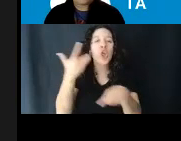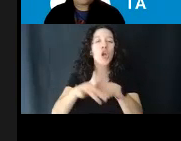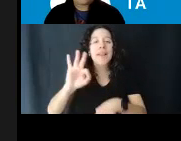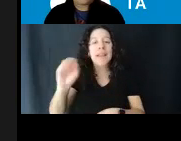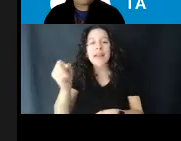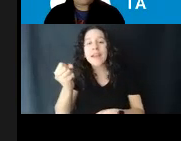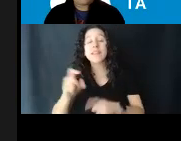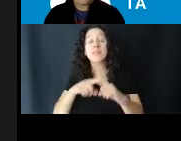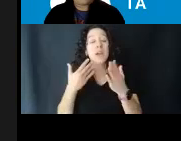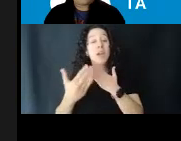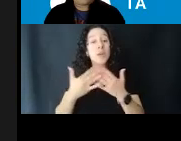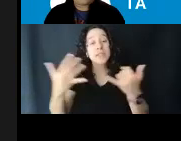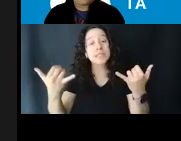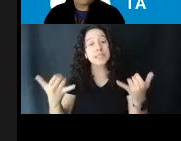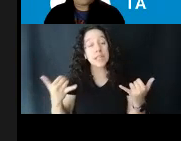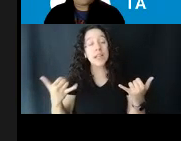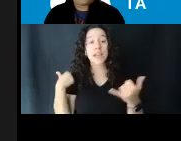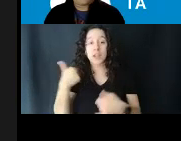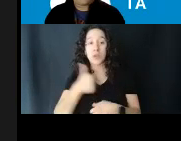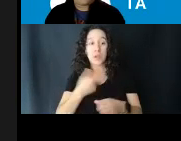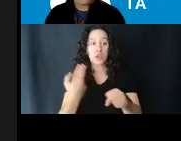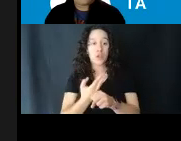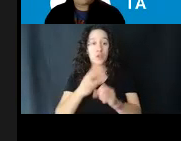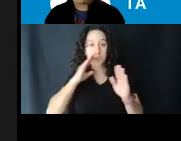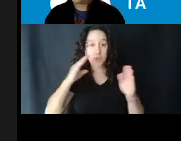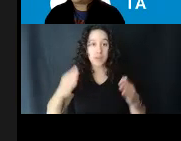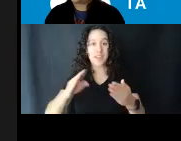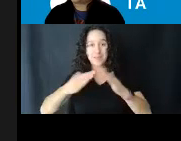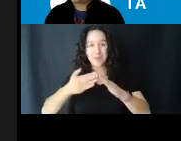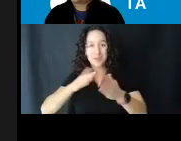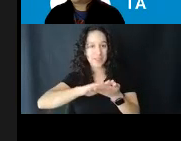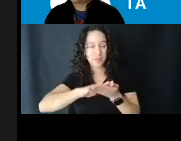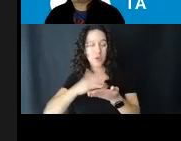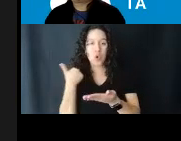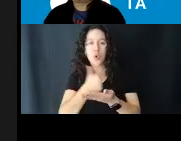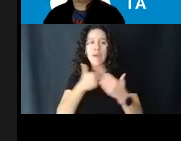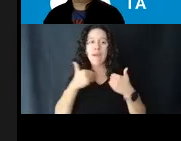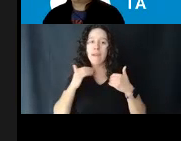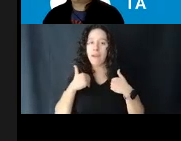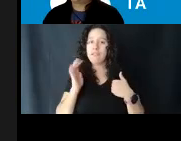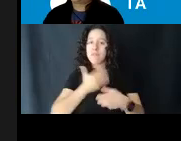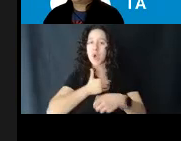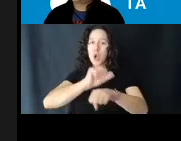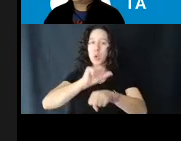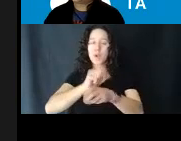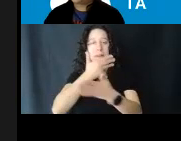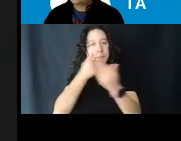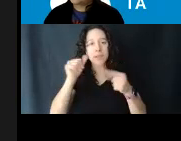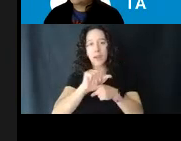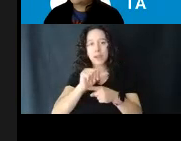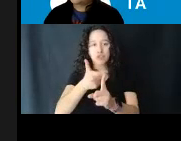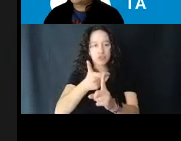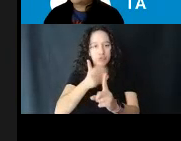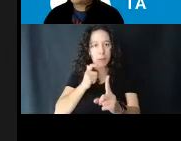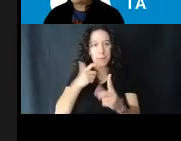as community schools. So we really center our work around the best practices that we learned from that and all of the good work that went into